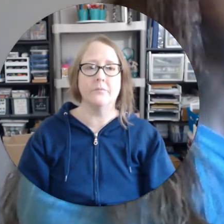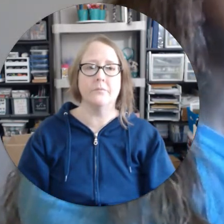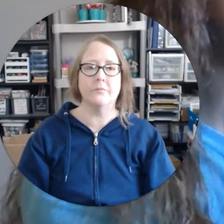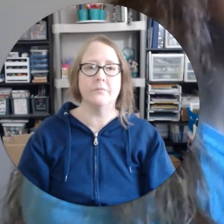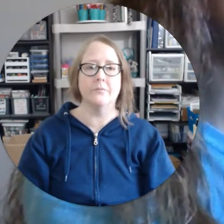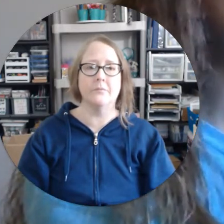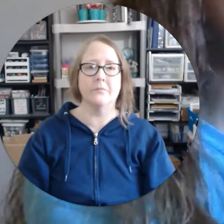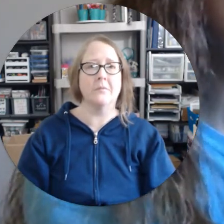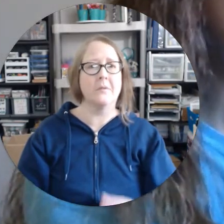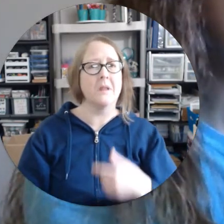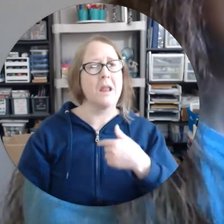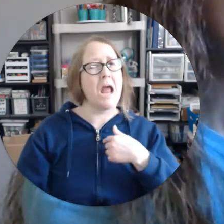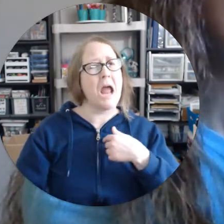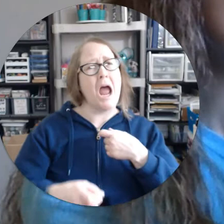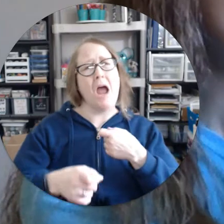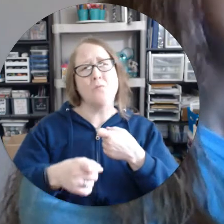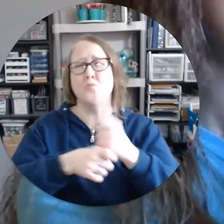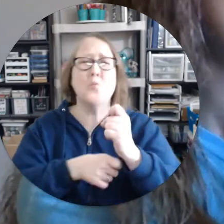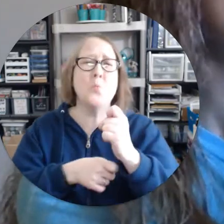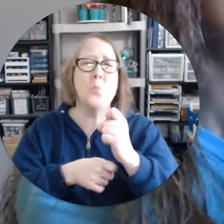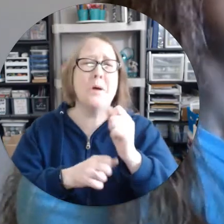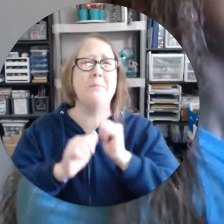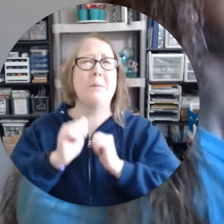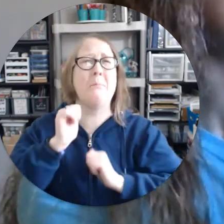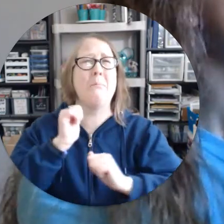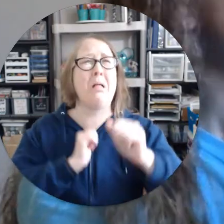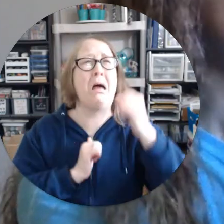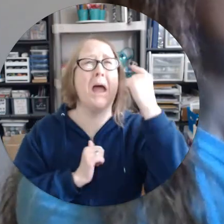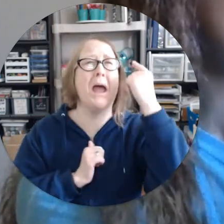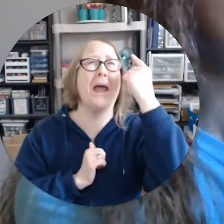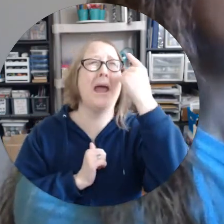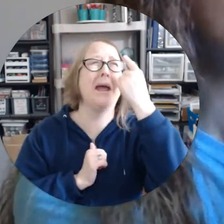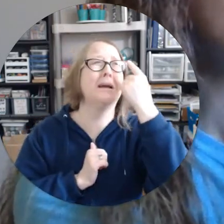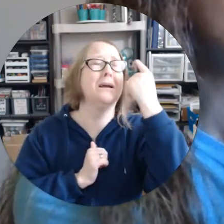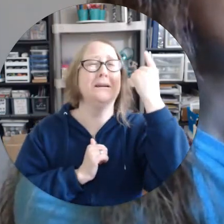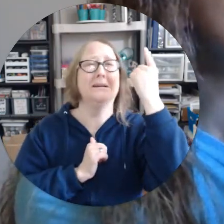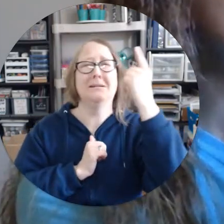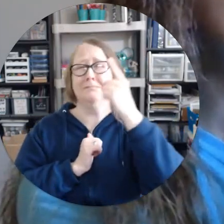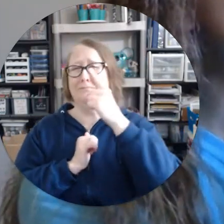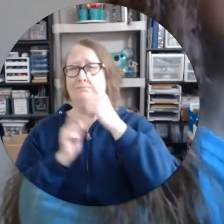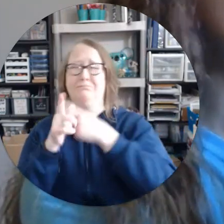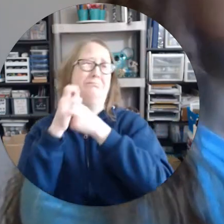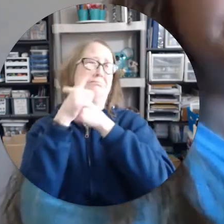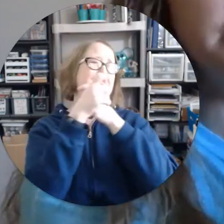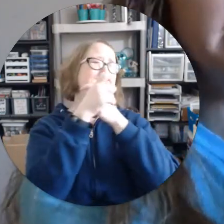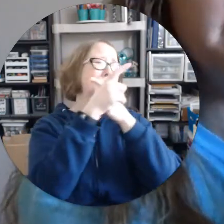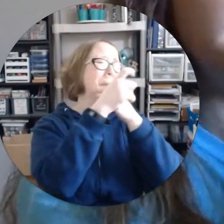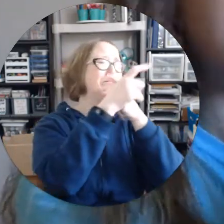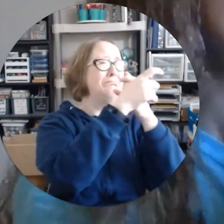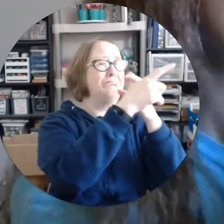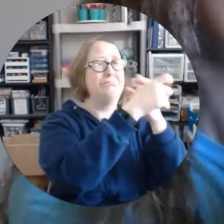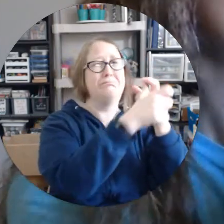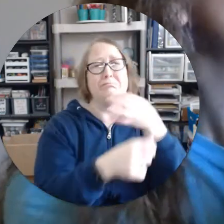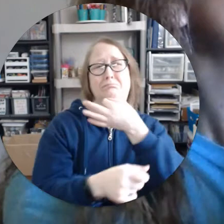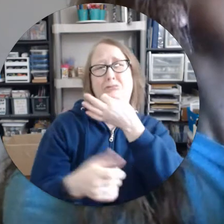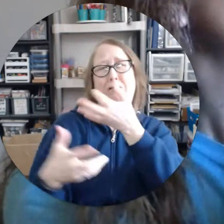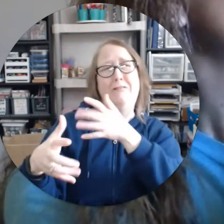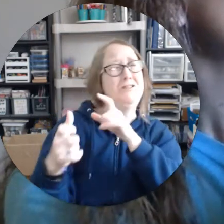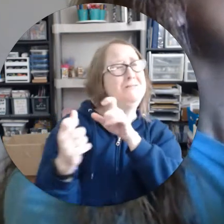I ruined the play, thought Esperanza, rushing off stage as soon as she'd